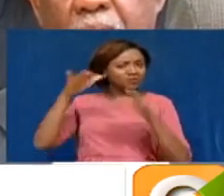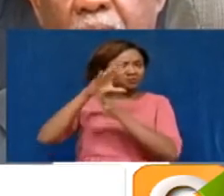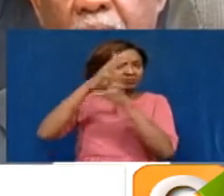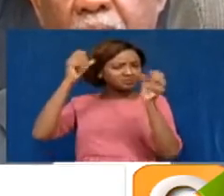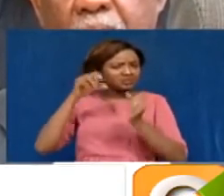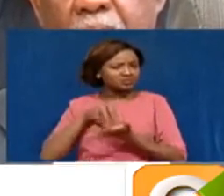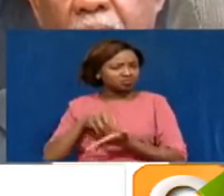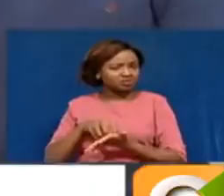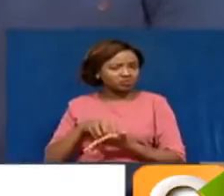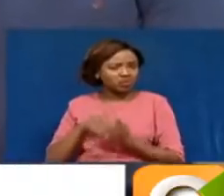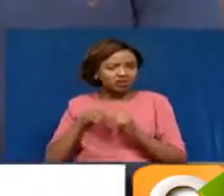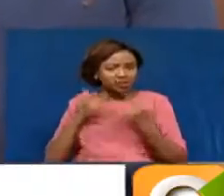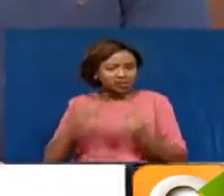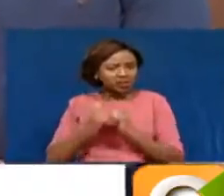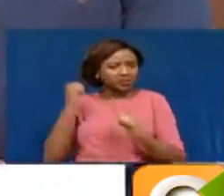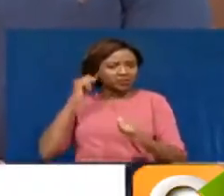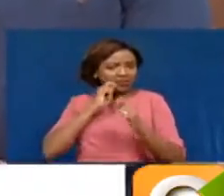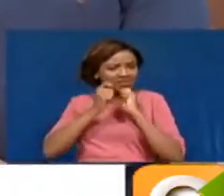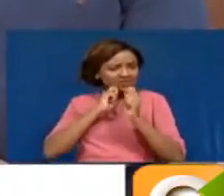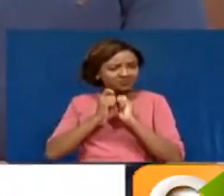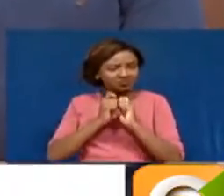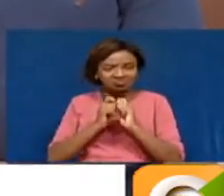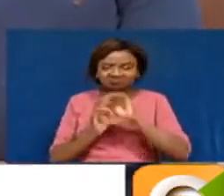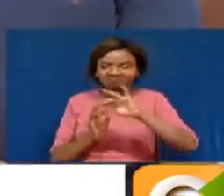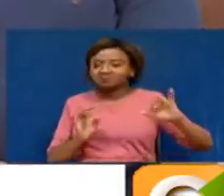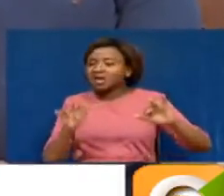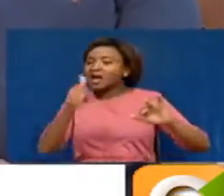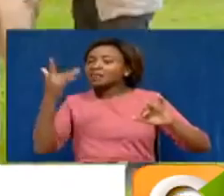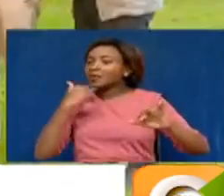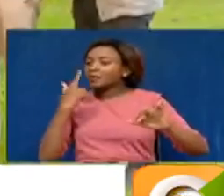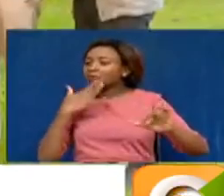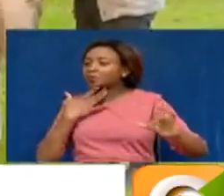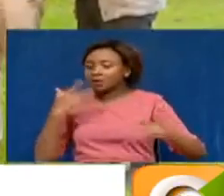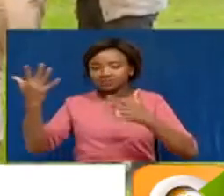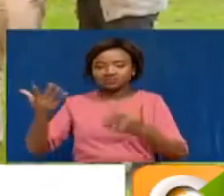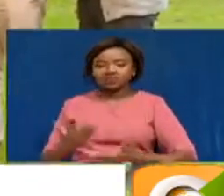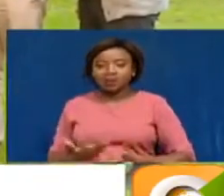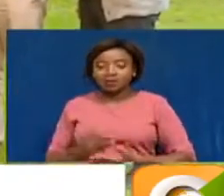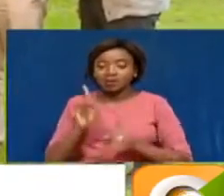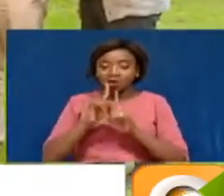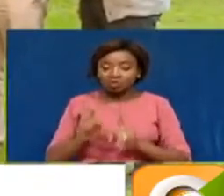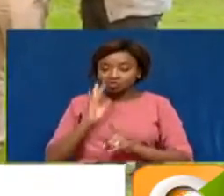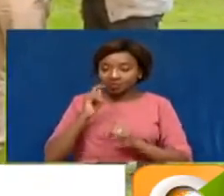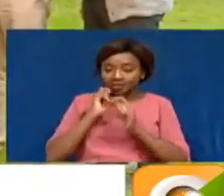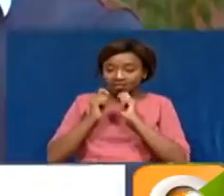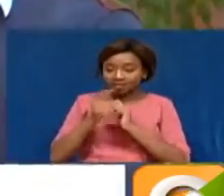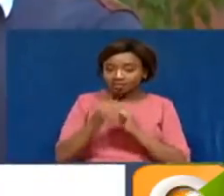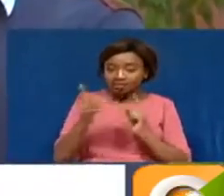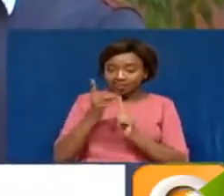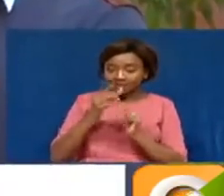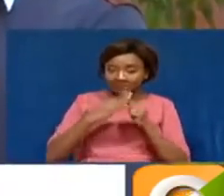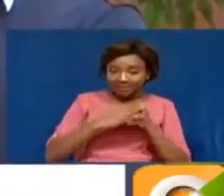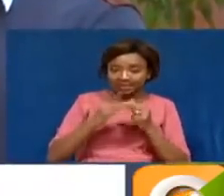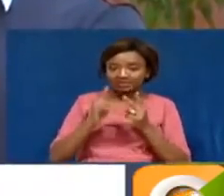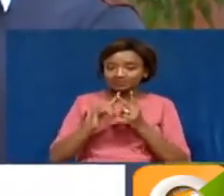this country. The panel has resolved to engage shortlisted candidates on the 9th and 10th of May